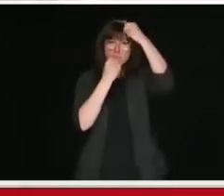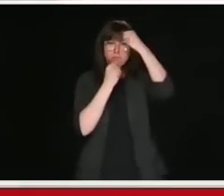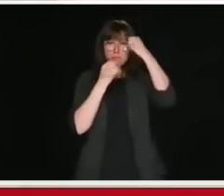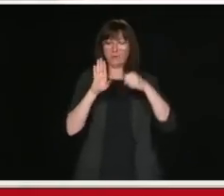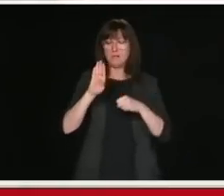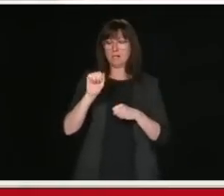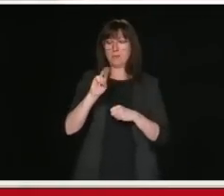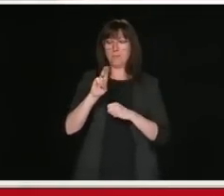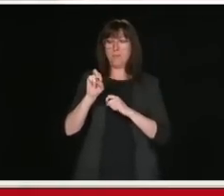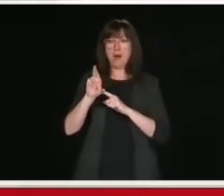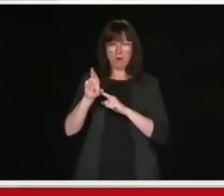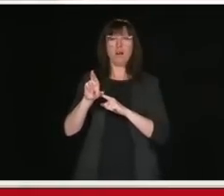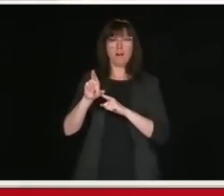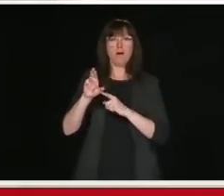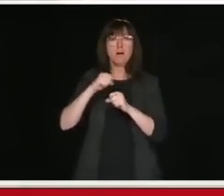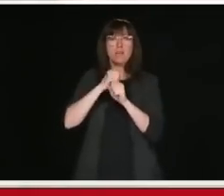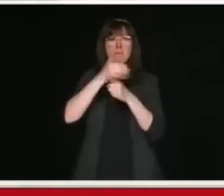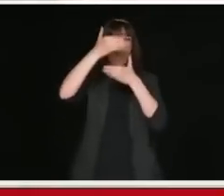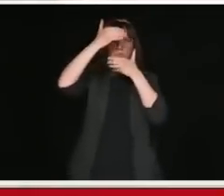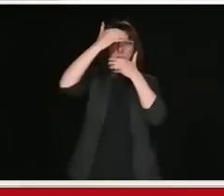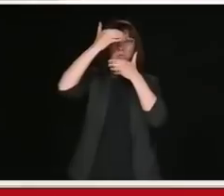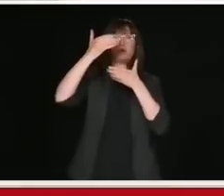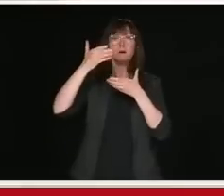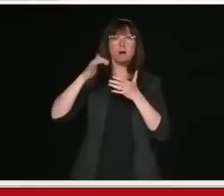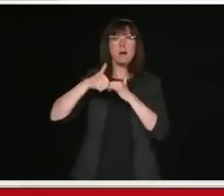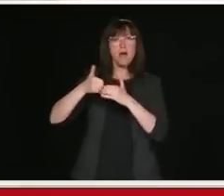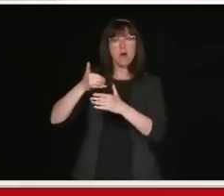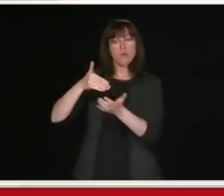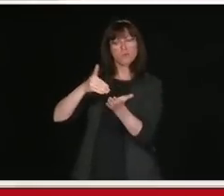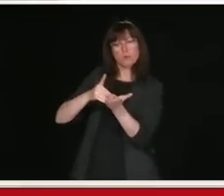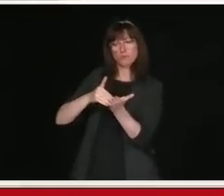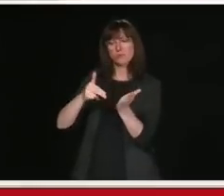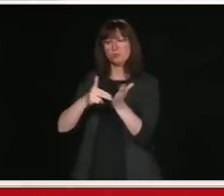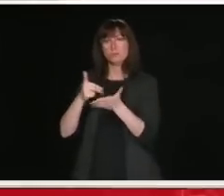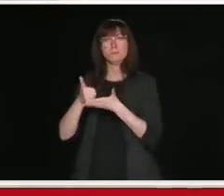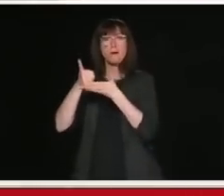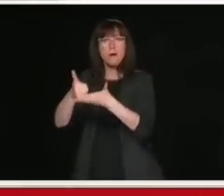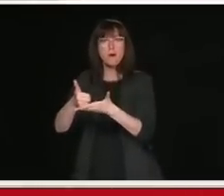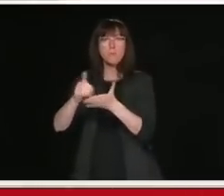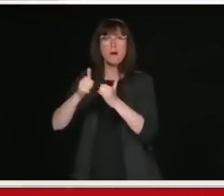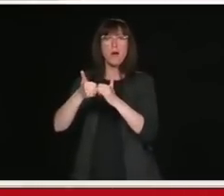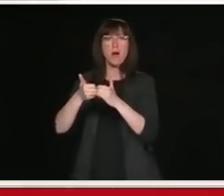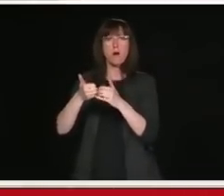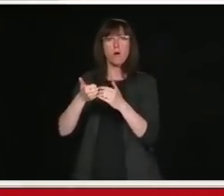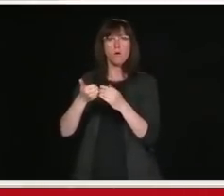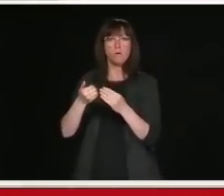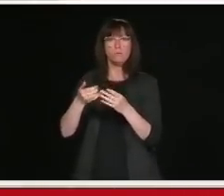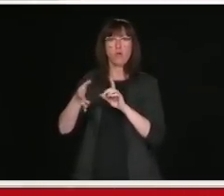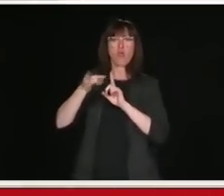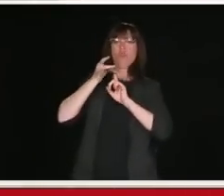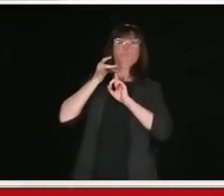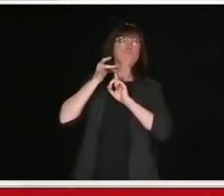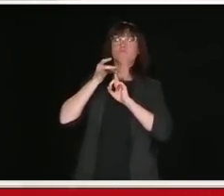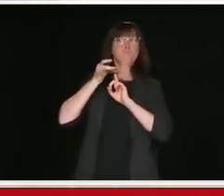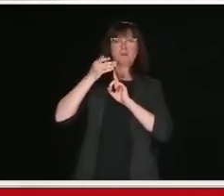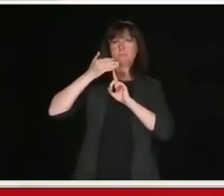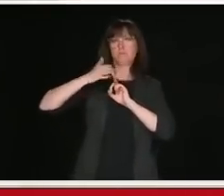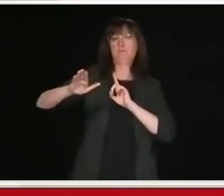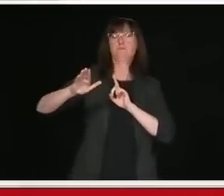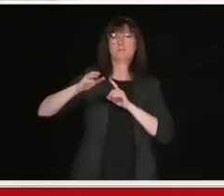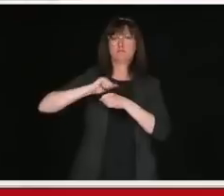protect nurses and doctors against COVID-19. This is exactly the kind of